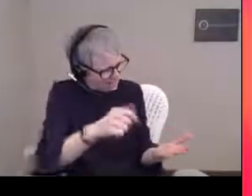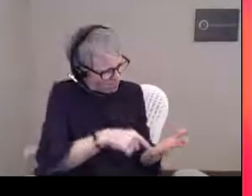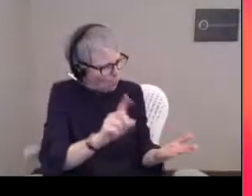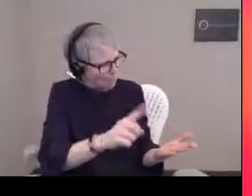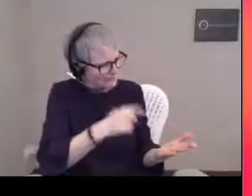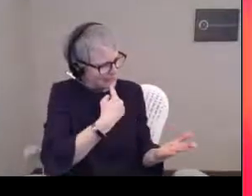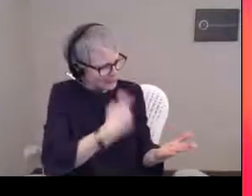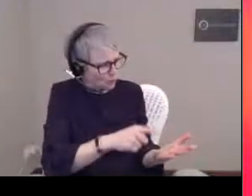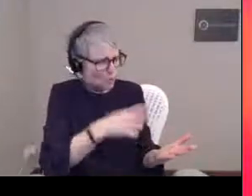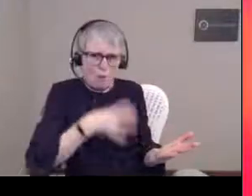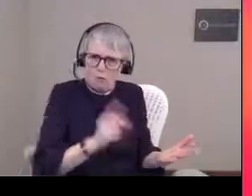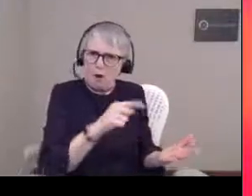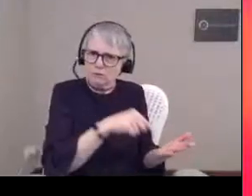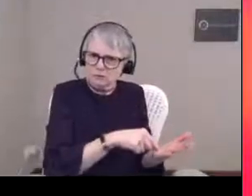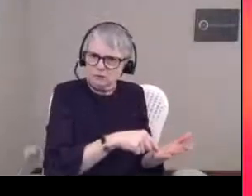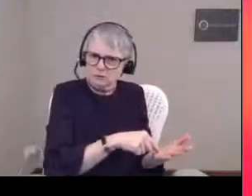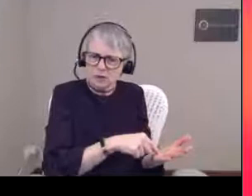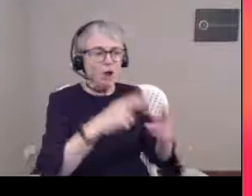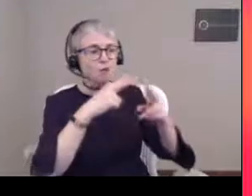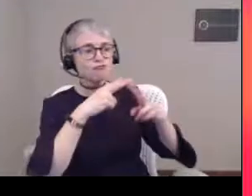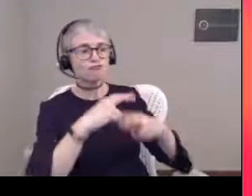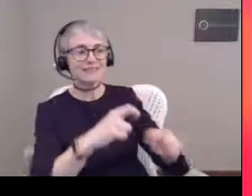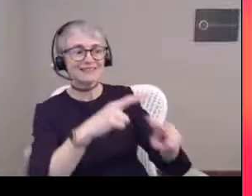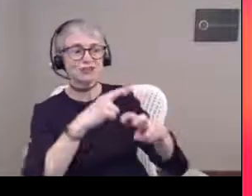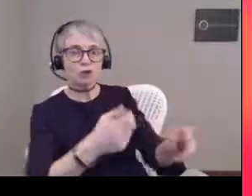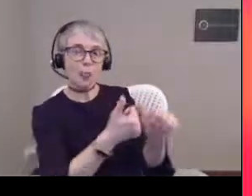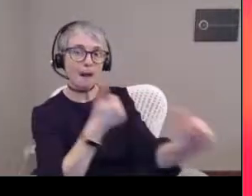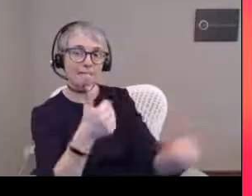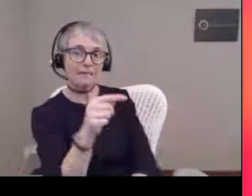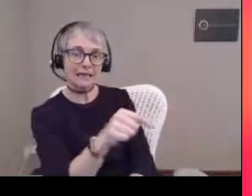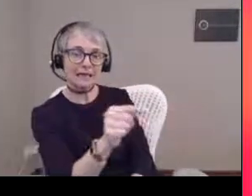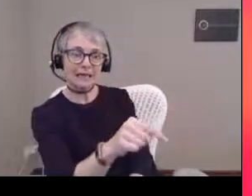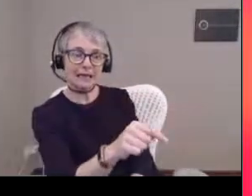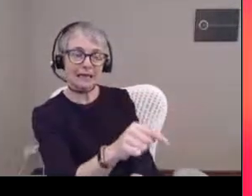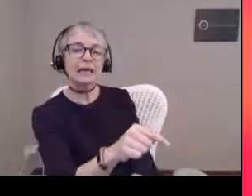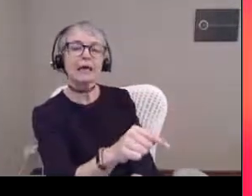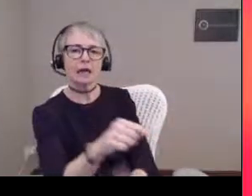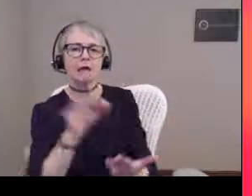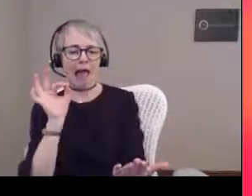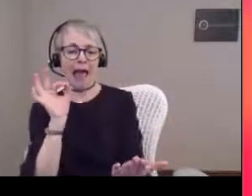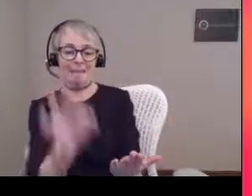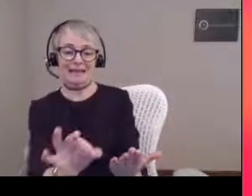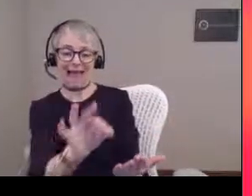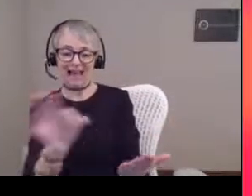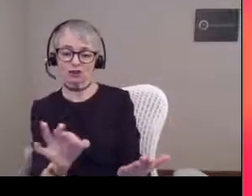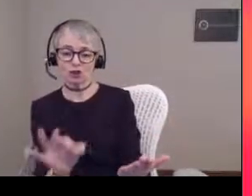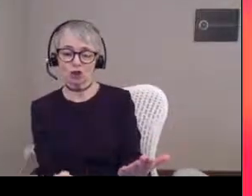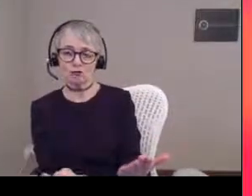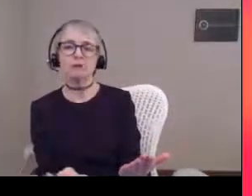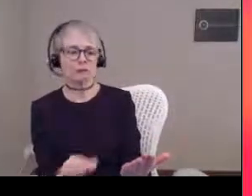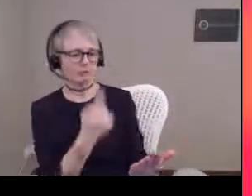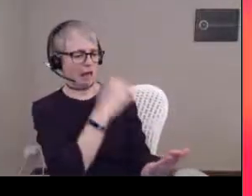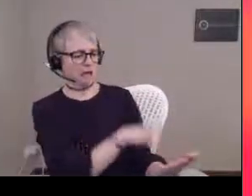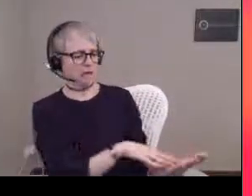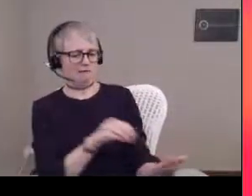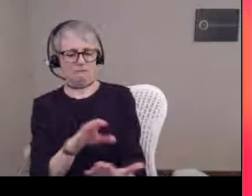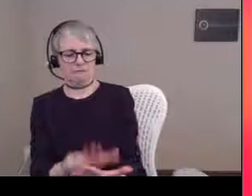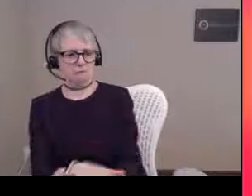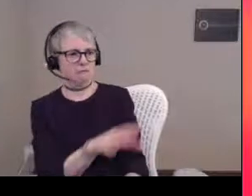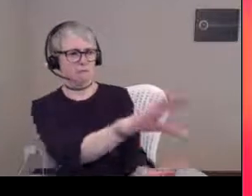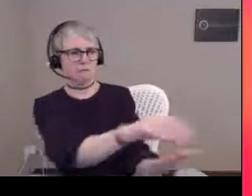do a bit of research on the company itself and what's important to the company, and make sure that your application really shows how you're suitable for that particular role. It